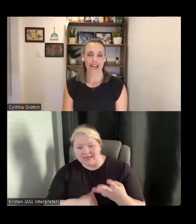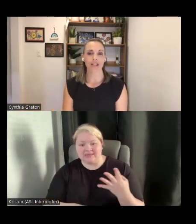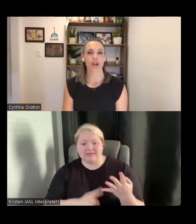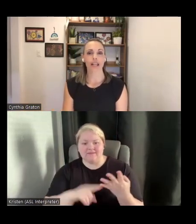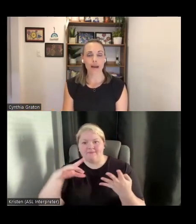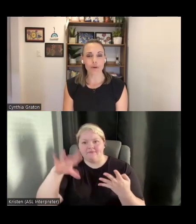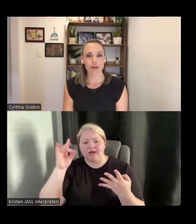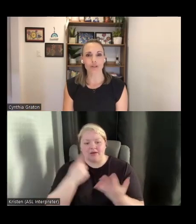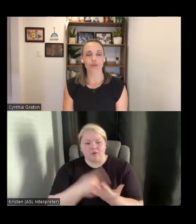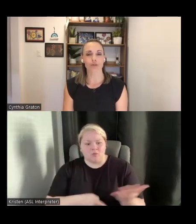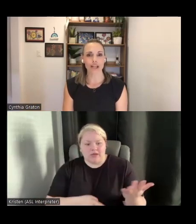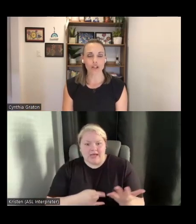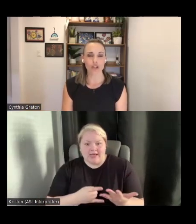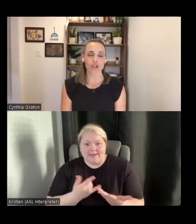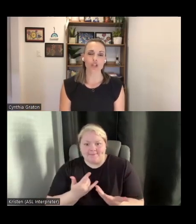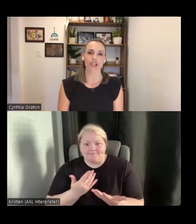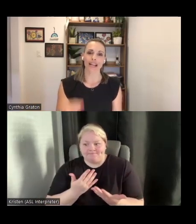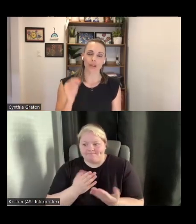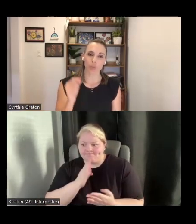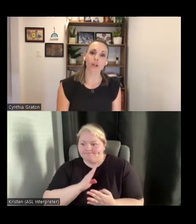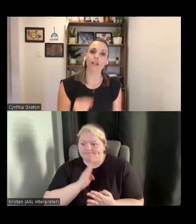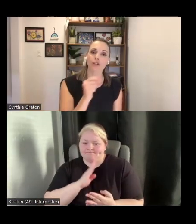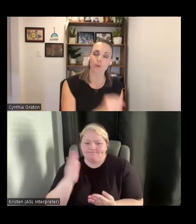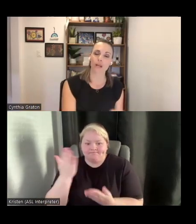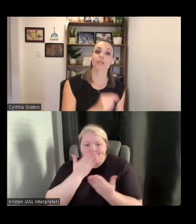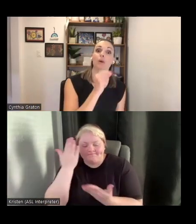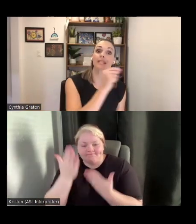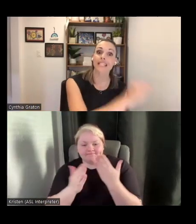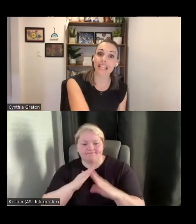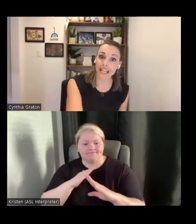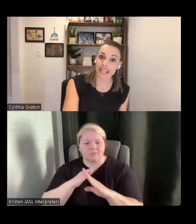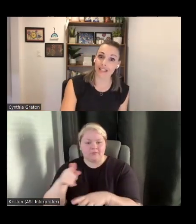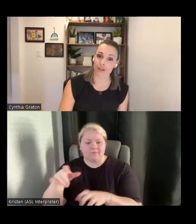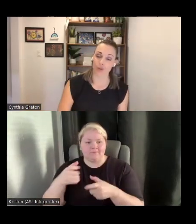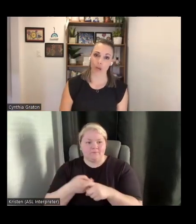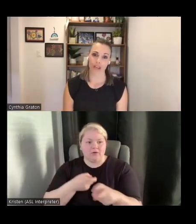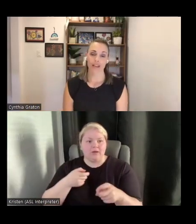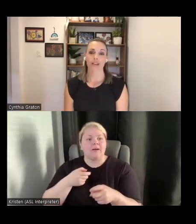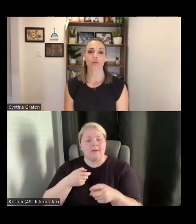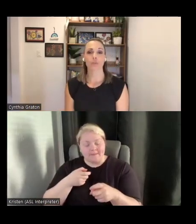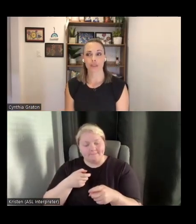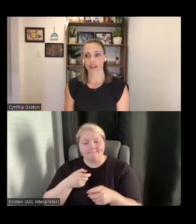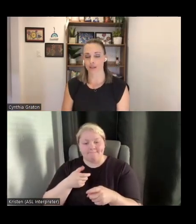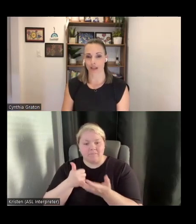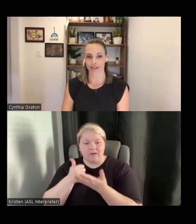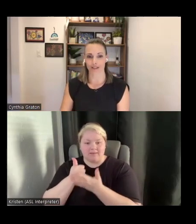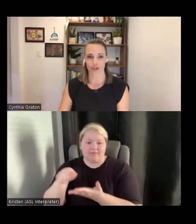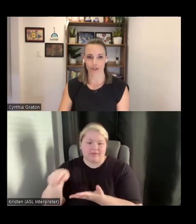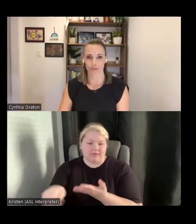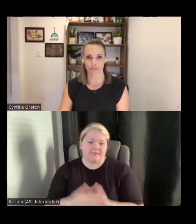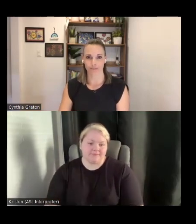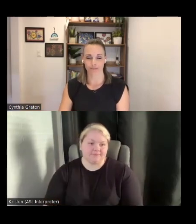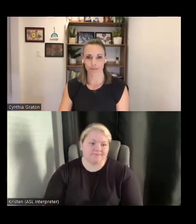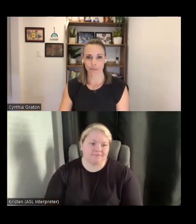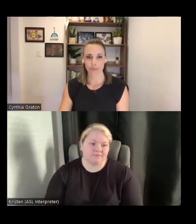way and collaborate to find a solution that will address what's getting in his way to meet the